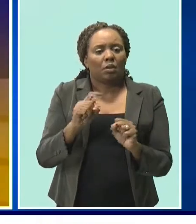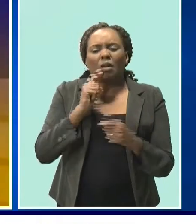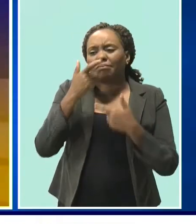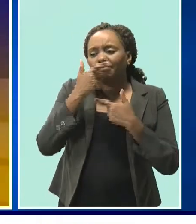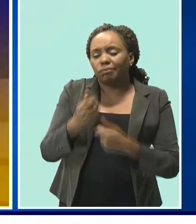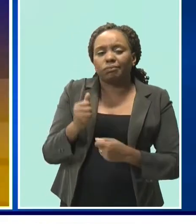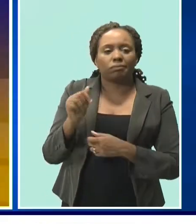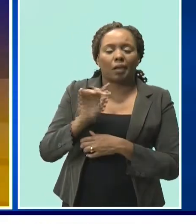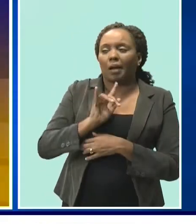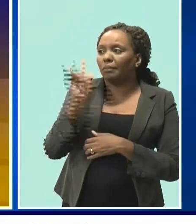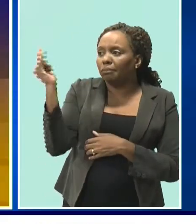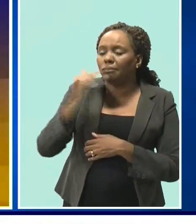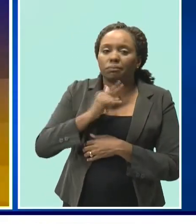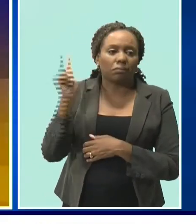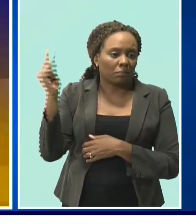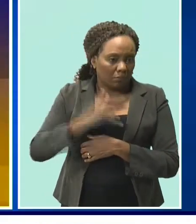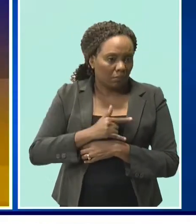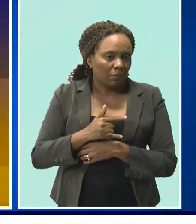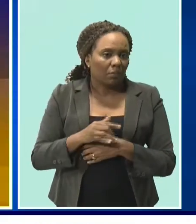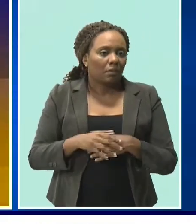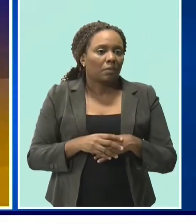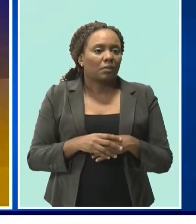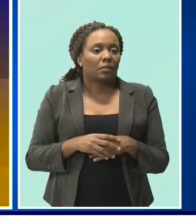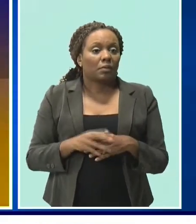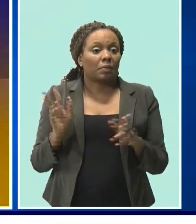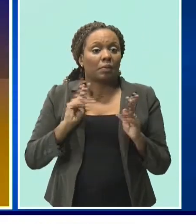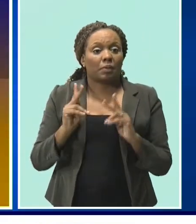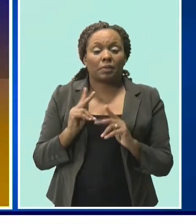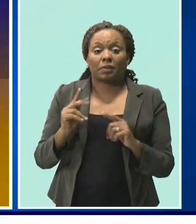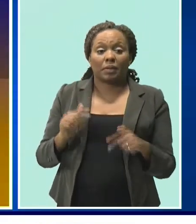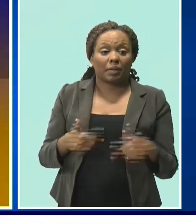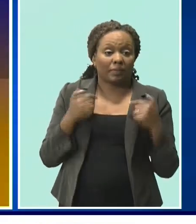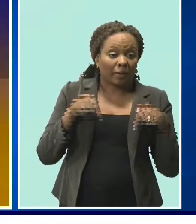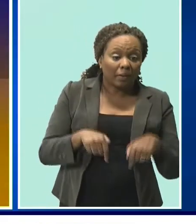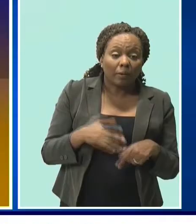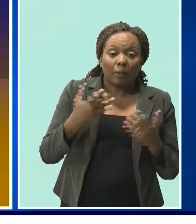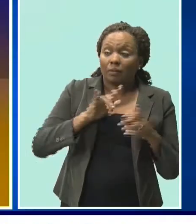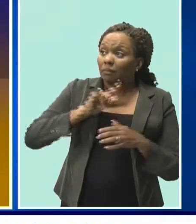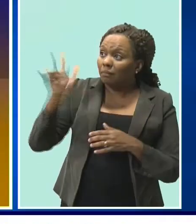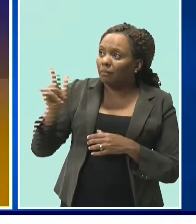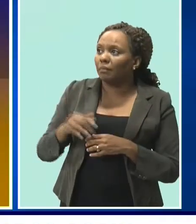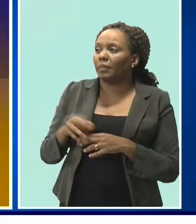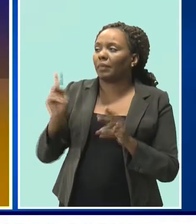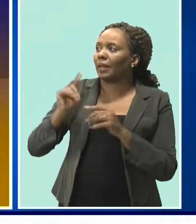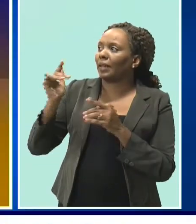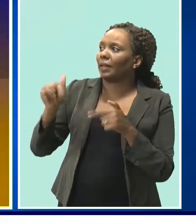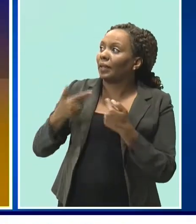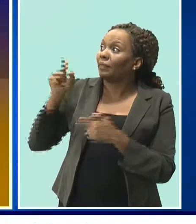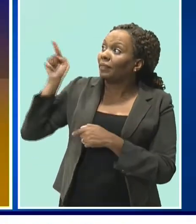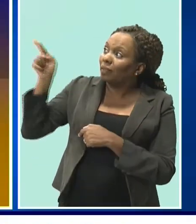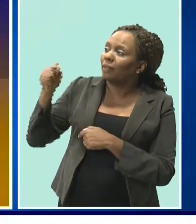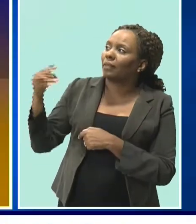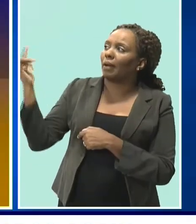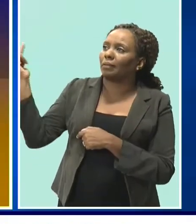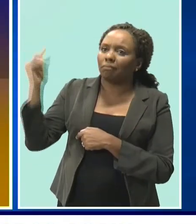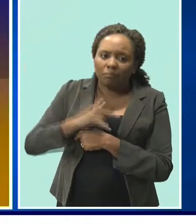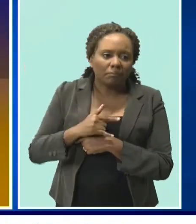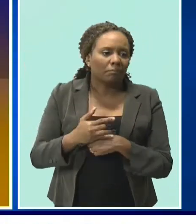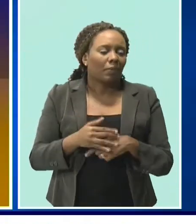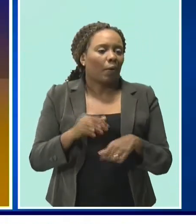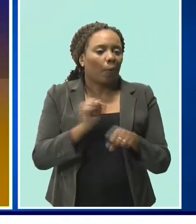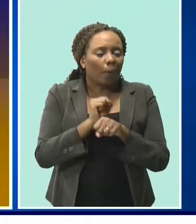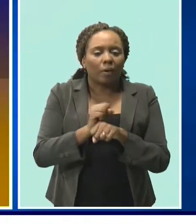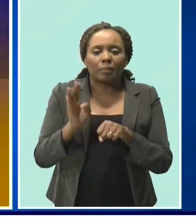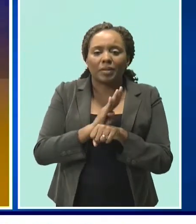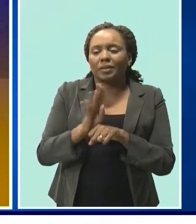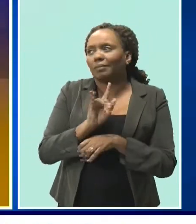between Canada and Barbados, first by those who live in one country but are currently trapped in the other, by those who work and have business between